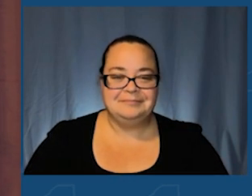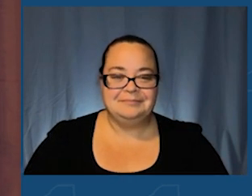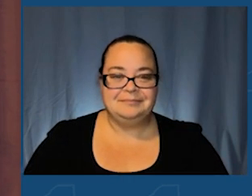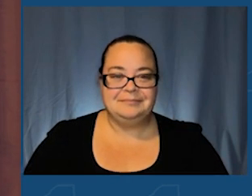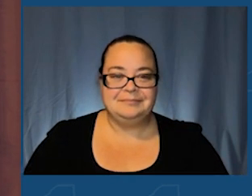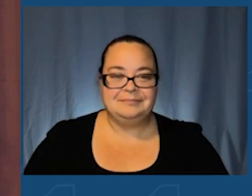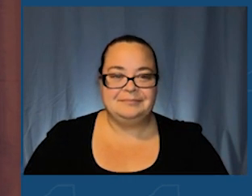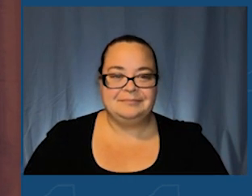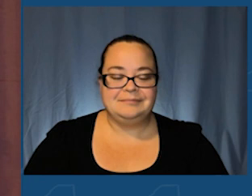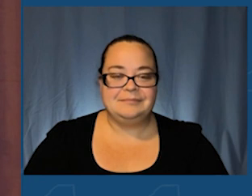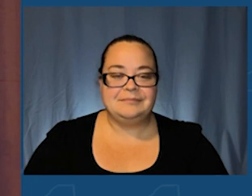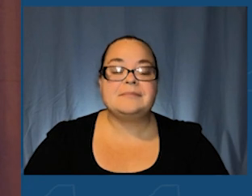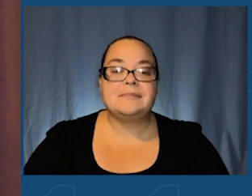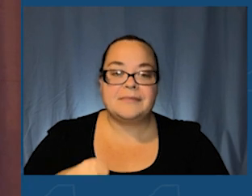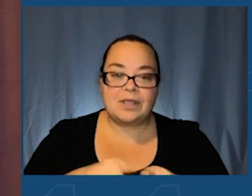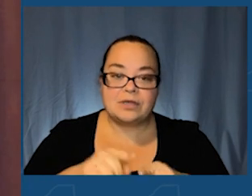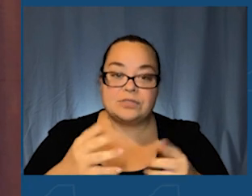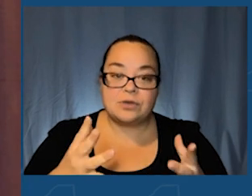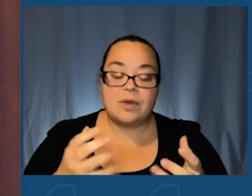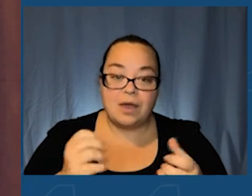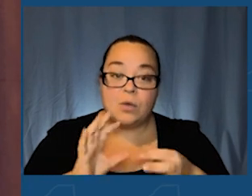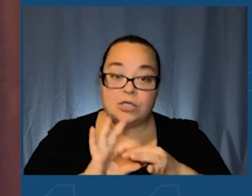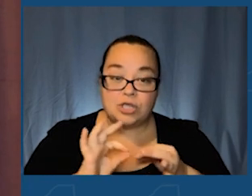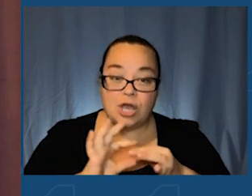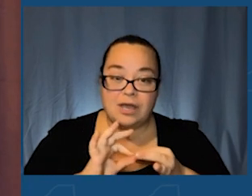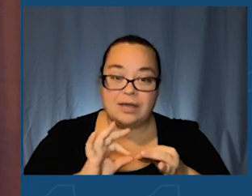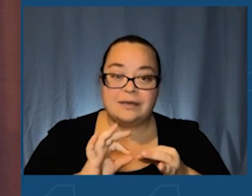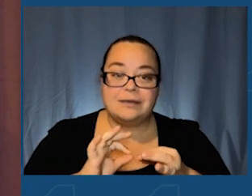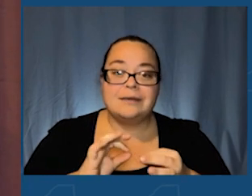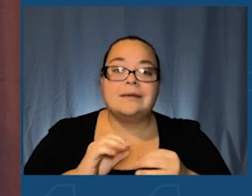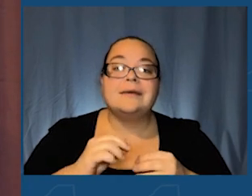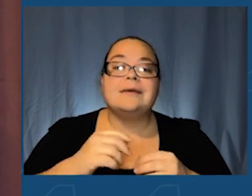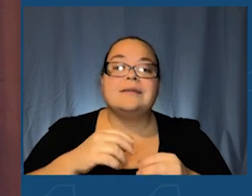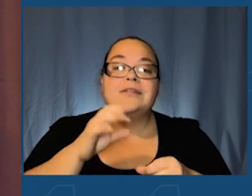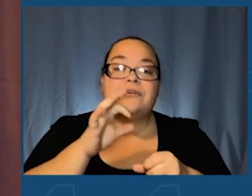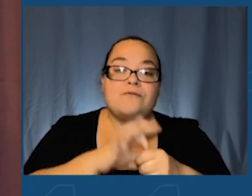I want to also talk about what was talked about with the Voting Rights Act in 1965.